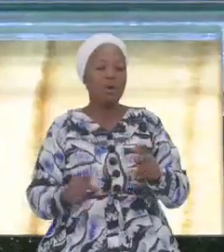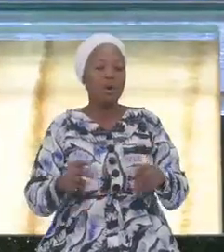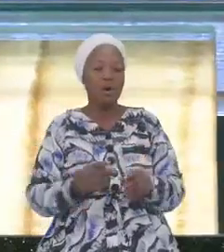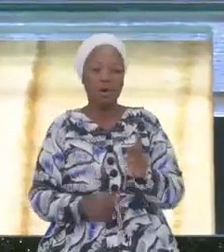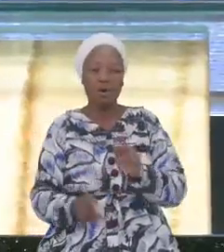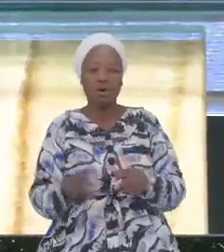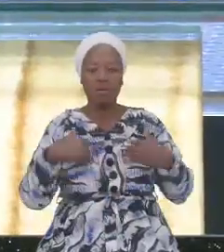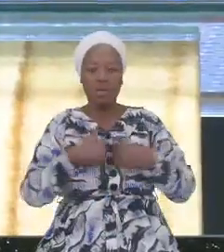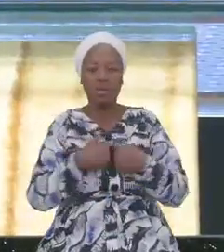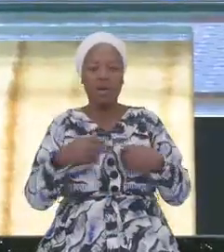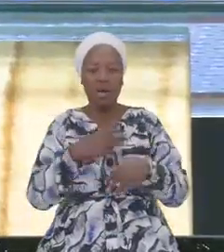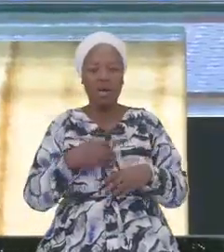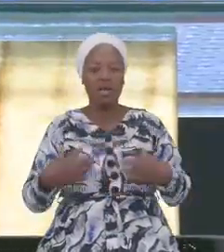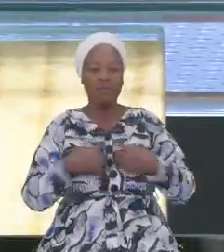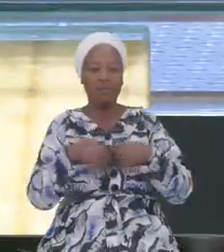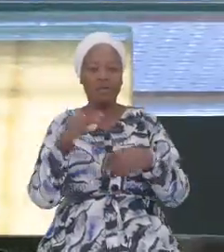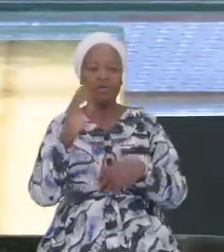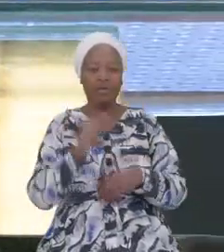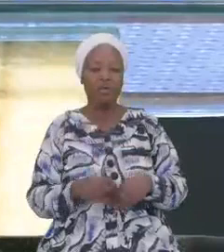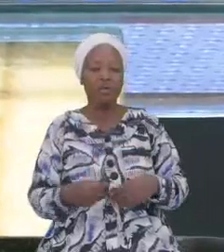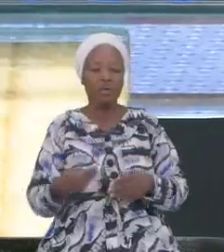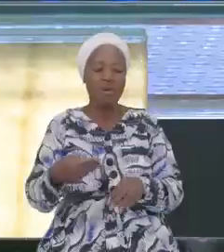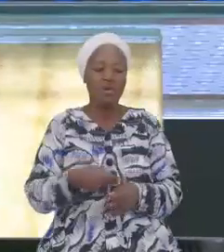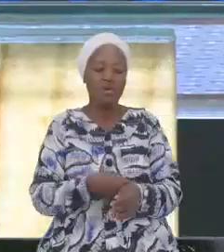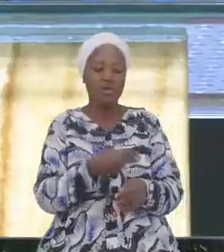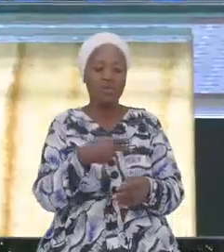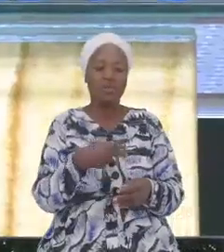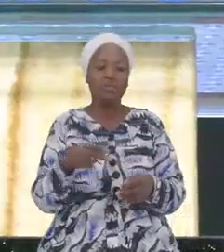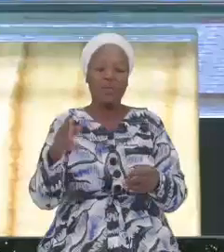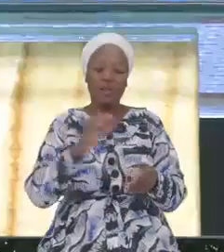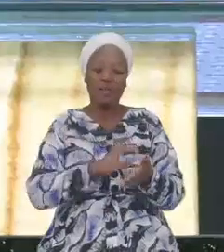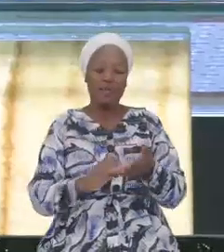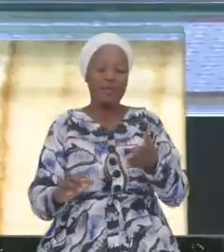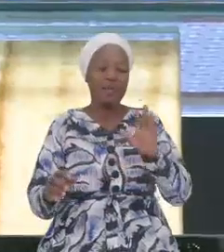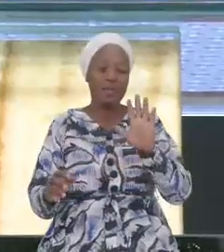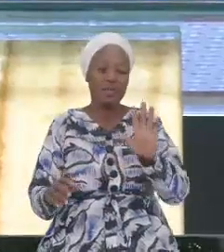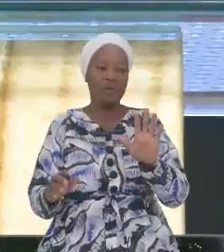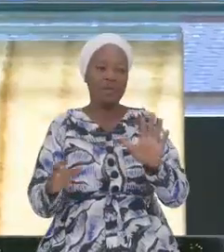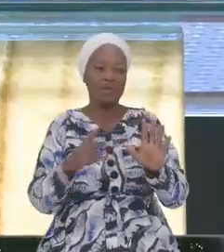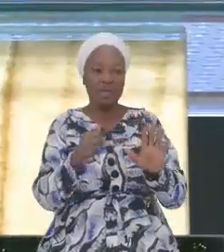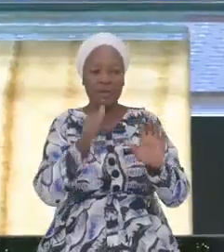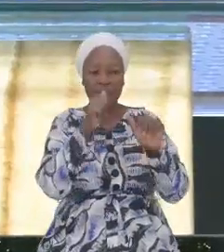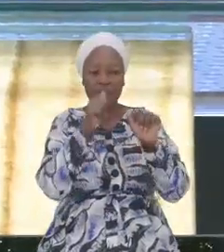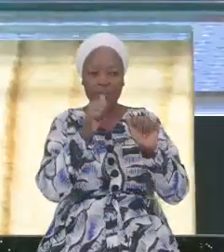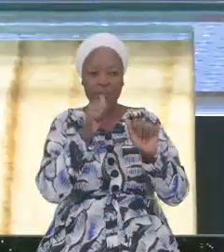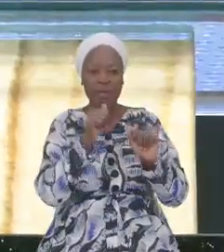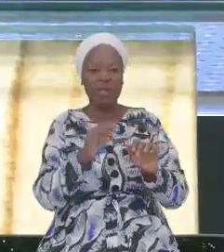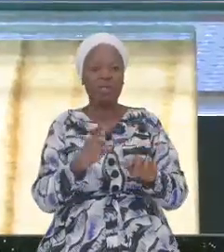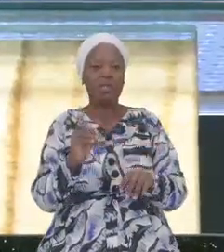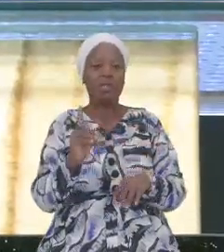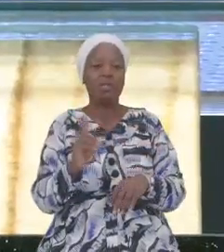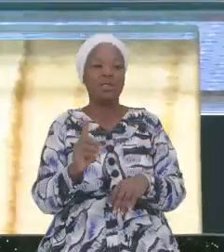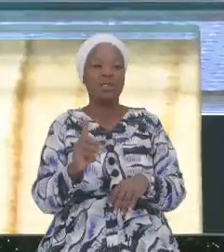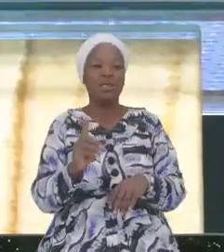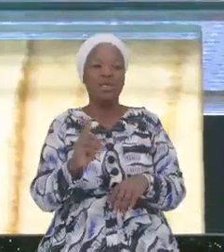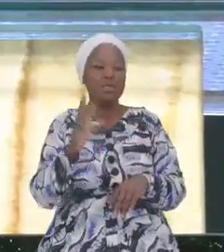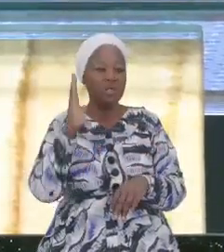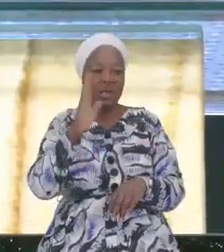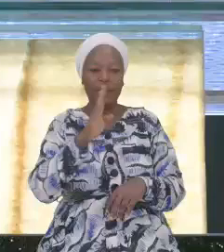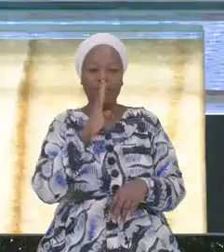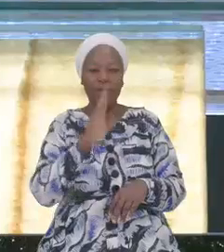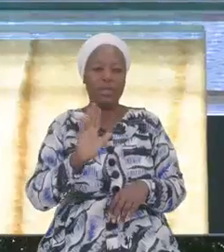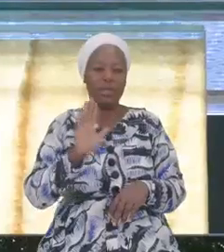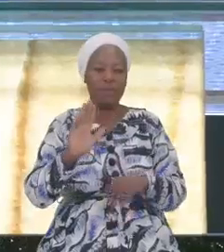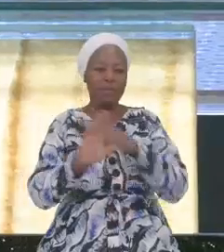the flocks of thy sheep. In verse 5, it tells us, it says, blessed shall be